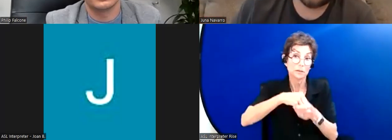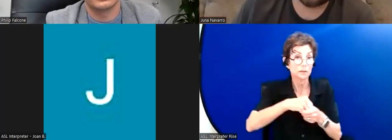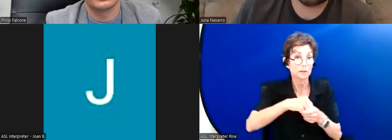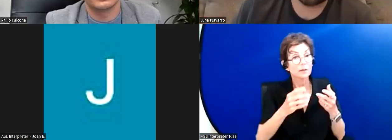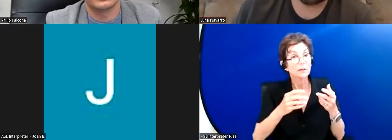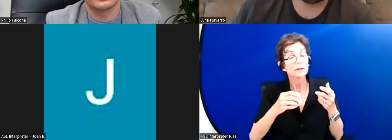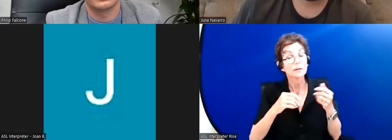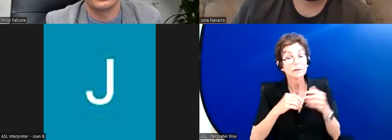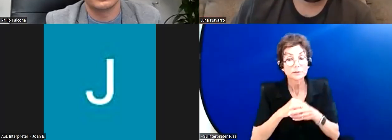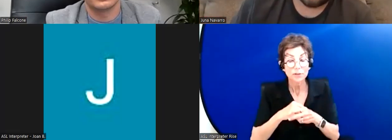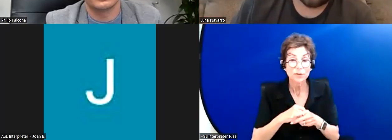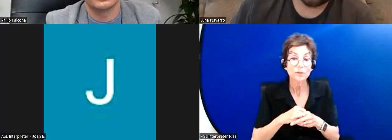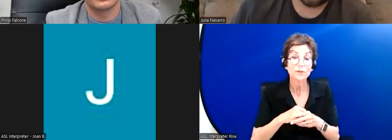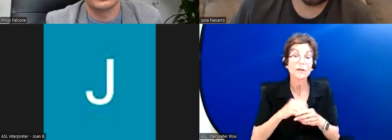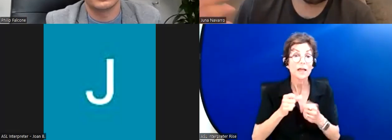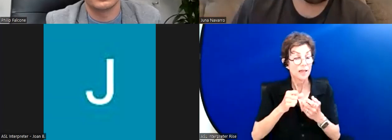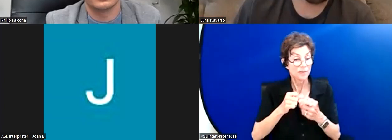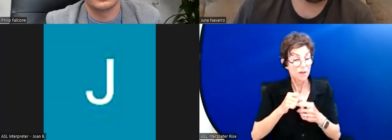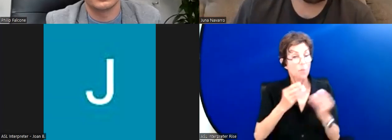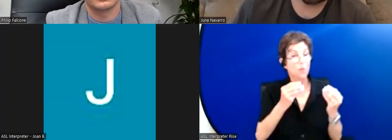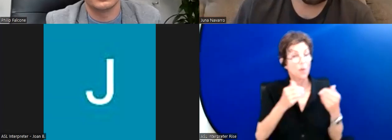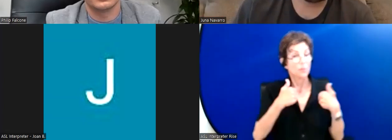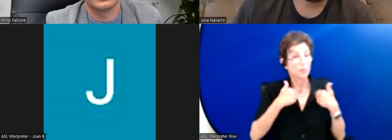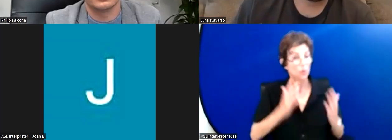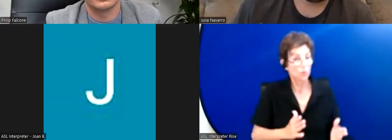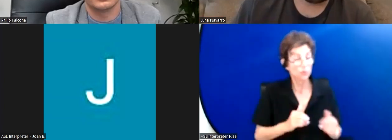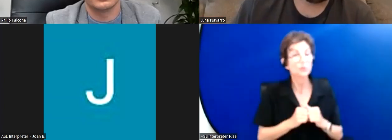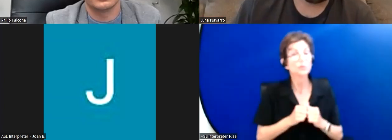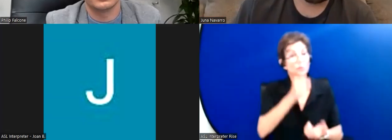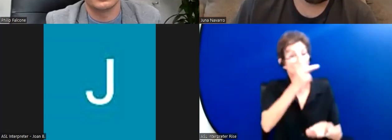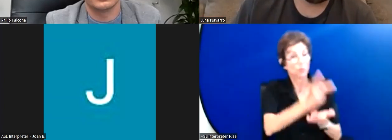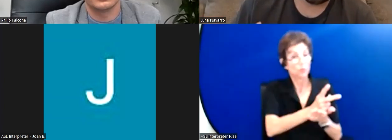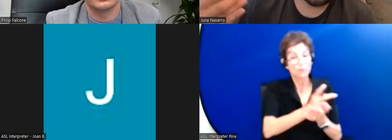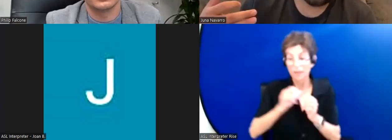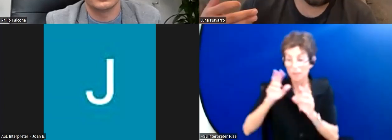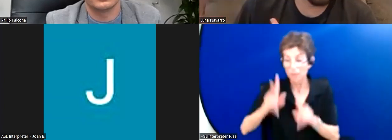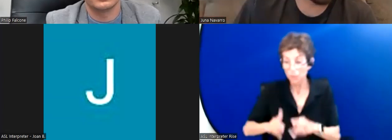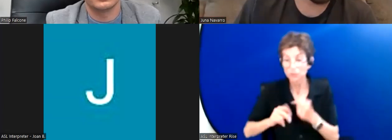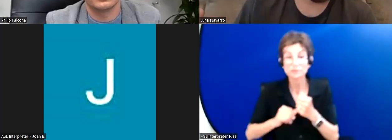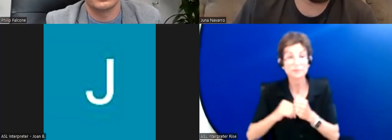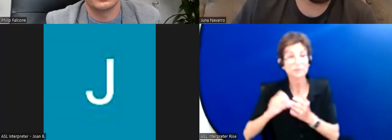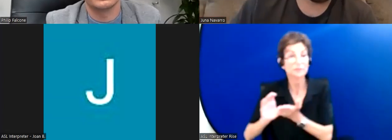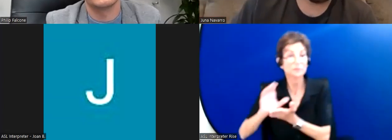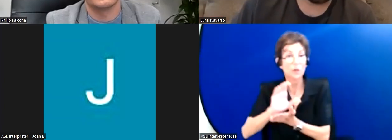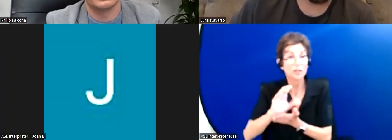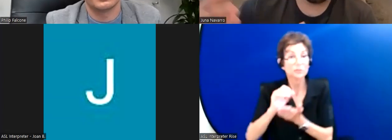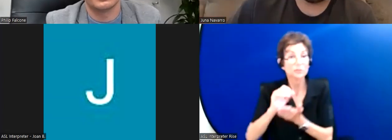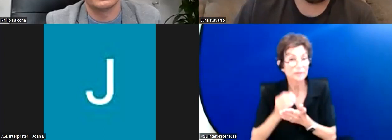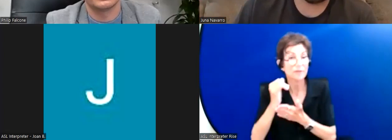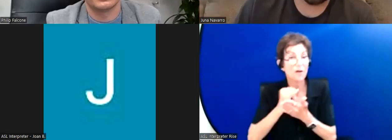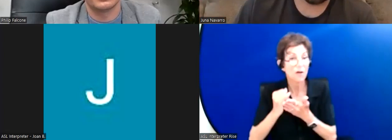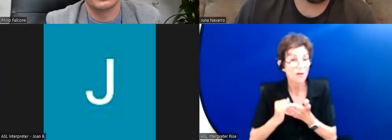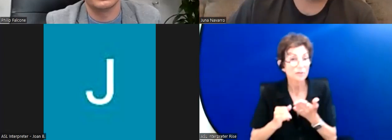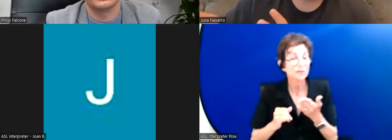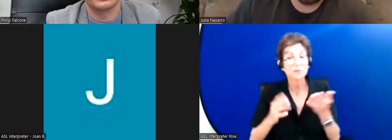this case would be the property owner and the person sponsoring the piece, then I can move forward, and then I'll spend another